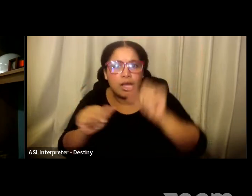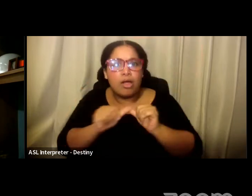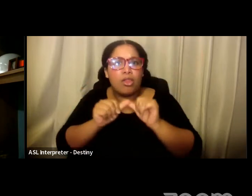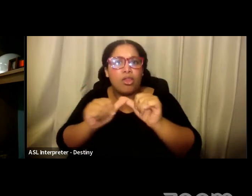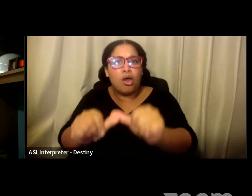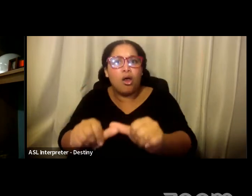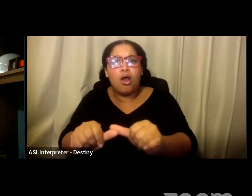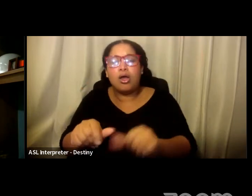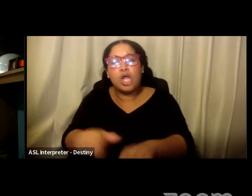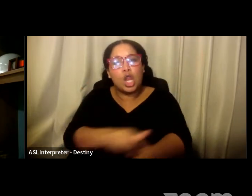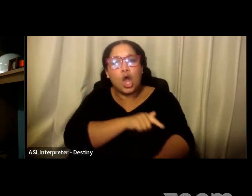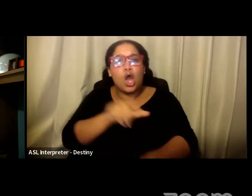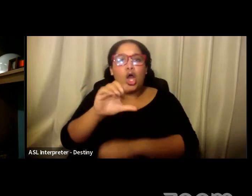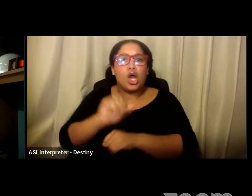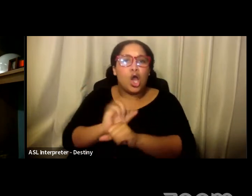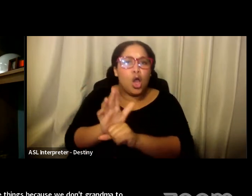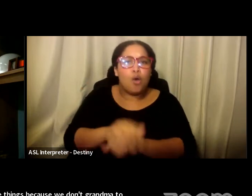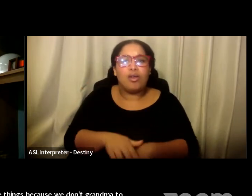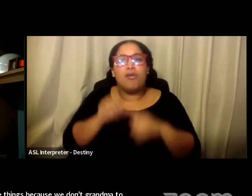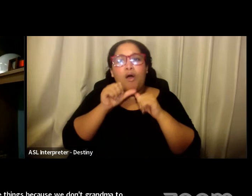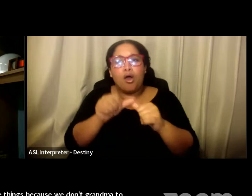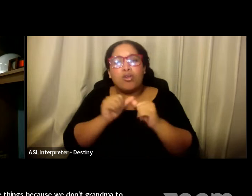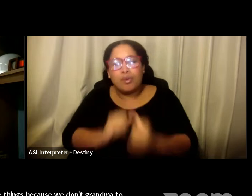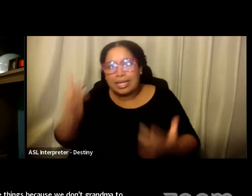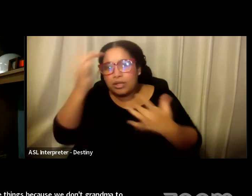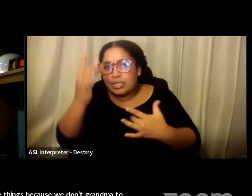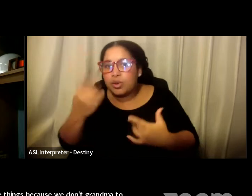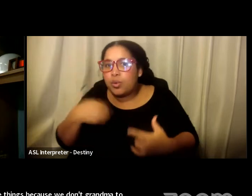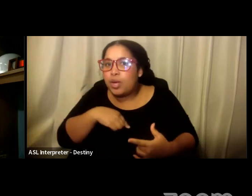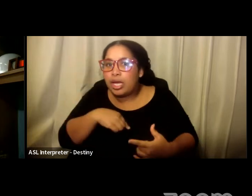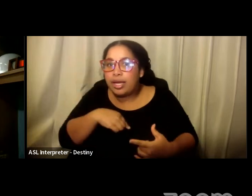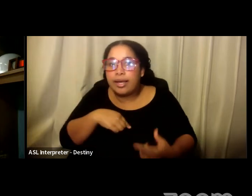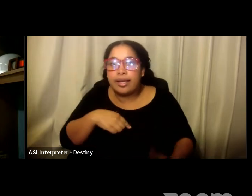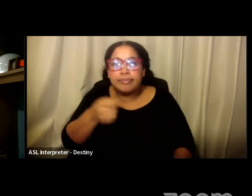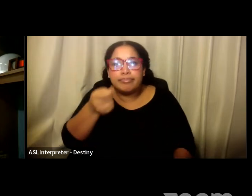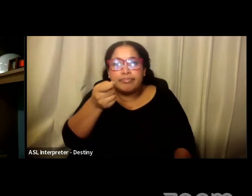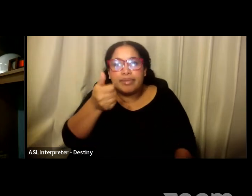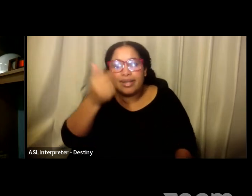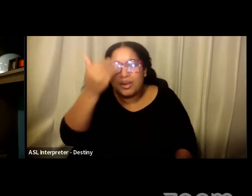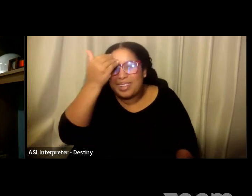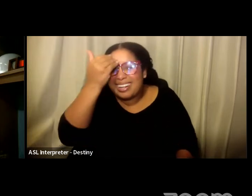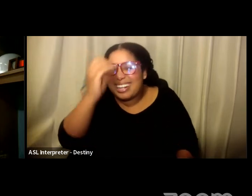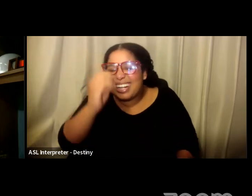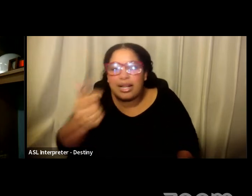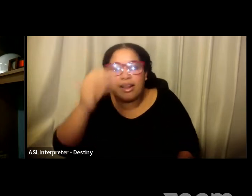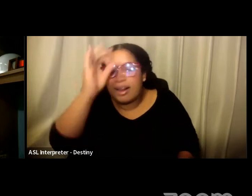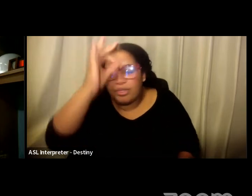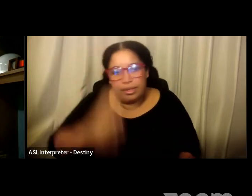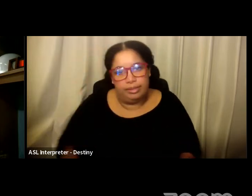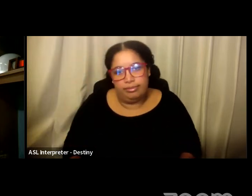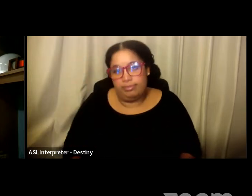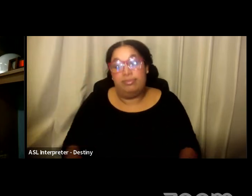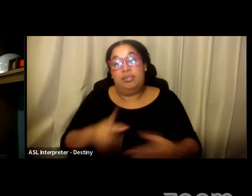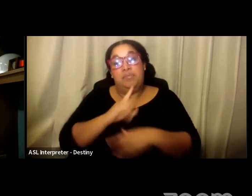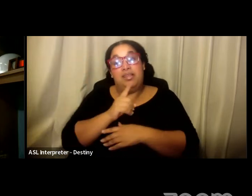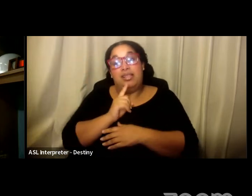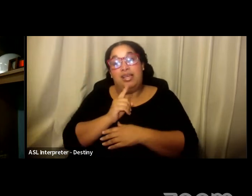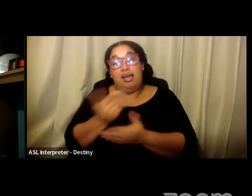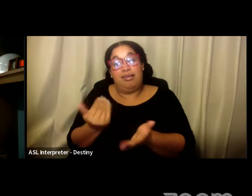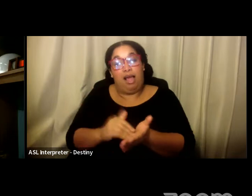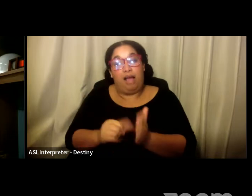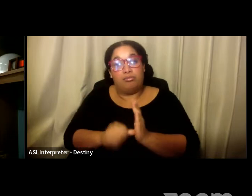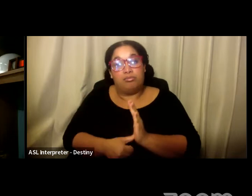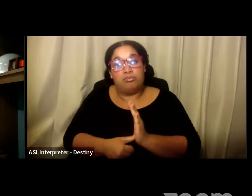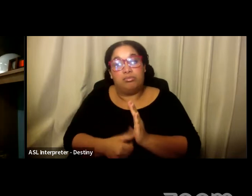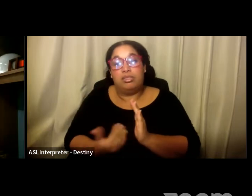COVID and chronic illness goes, like, we really know close to nothing. And again, I always go back to